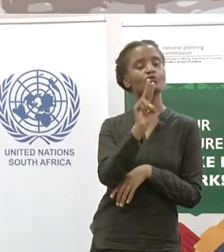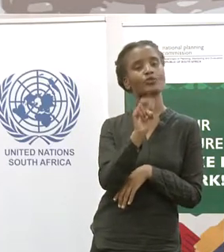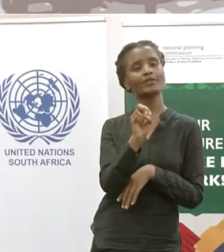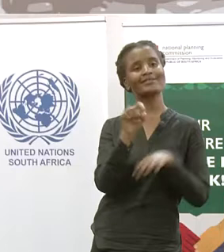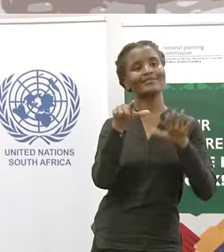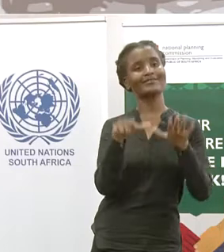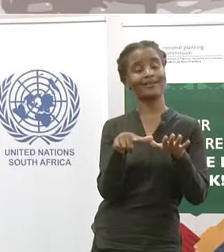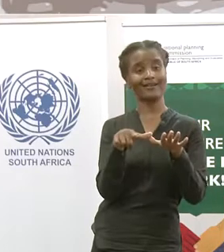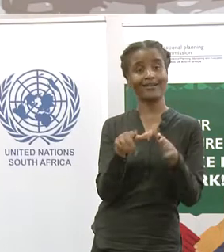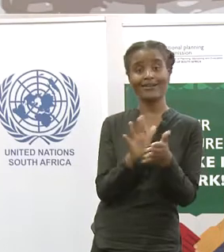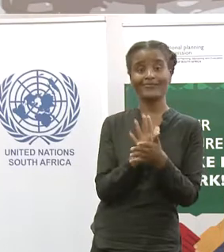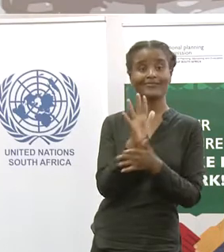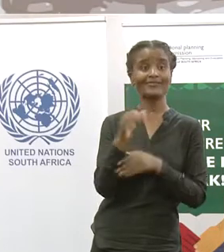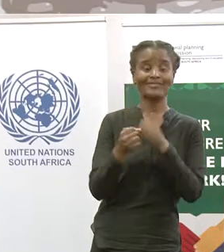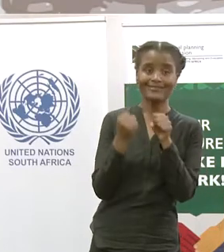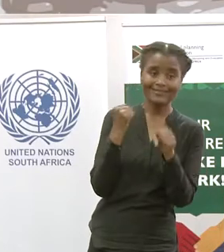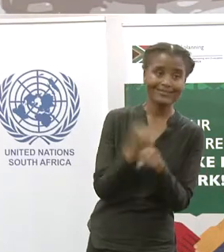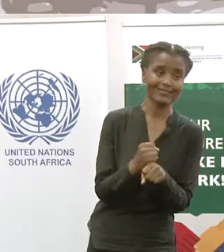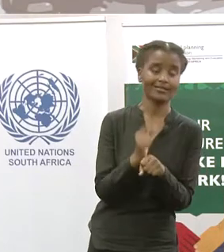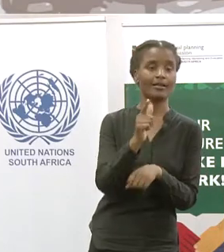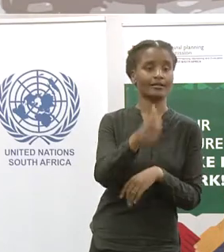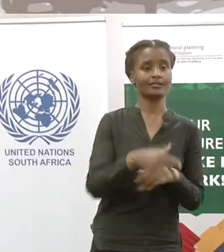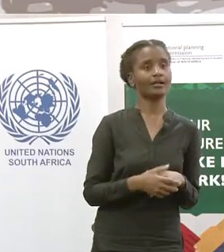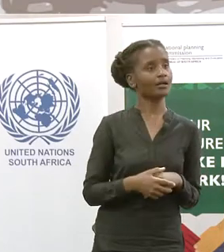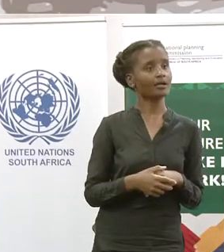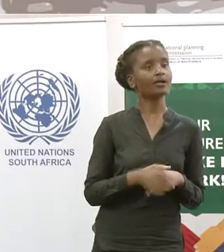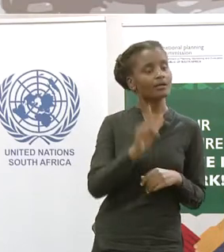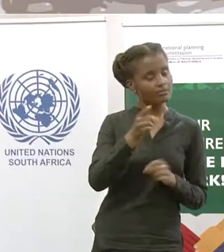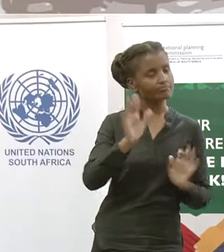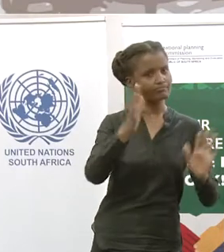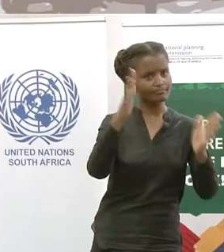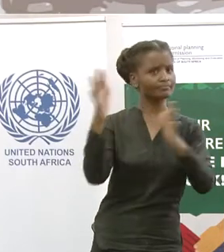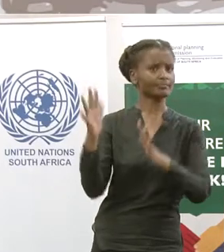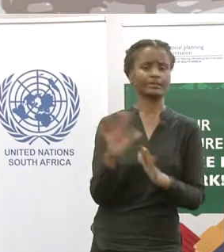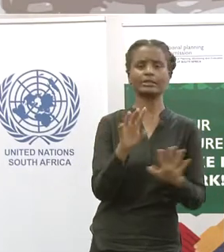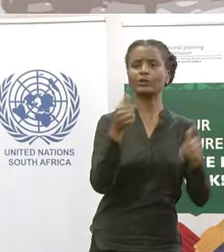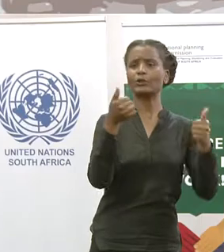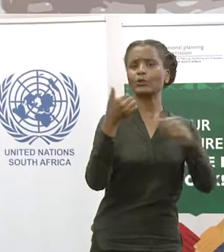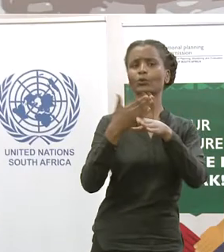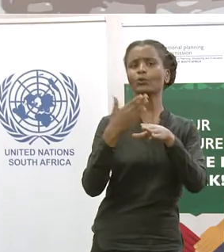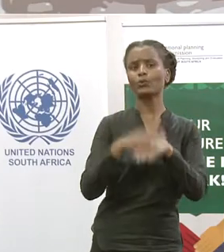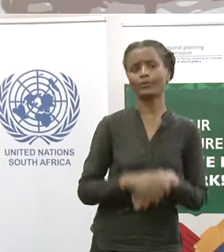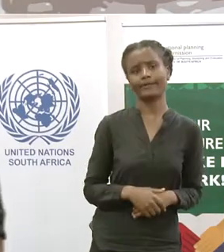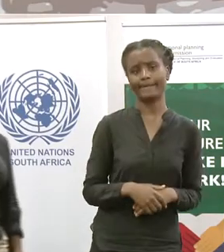years after your own instrument. You gotta give yourself a round of applause. That's kind of amazing.